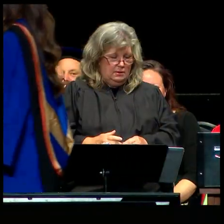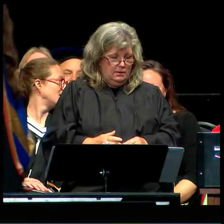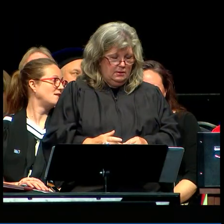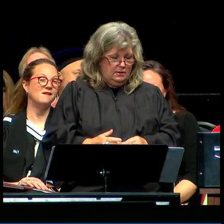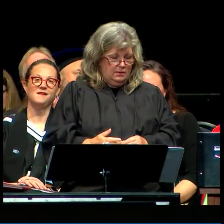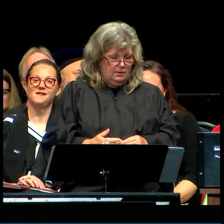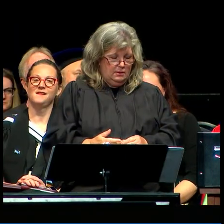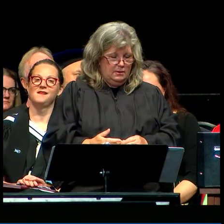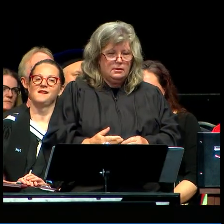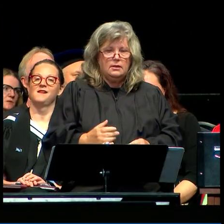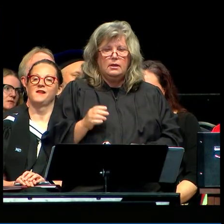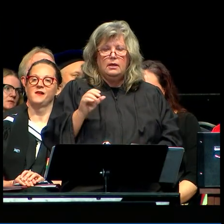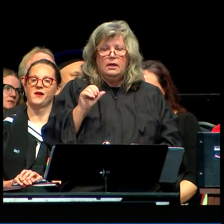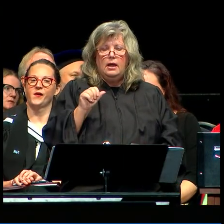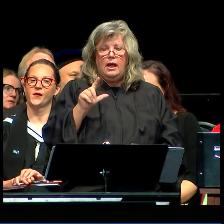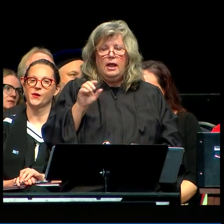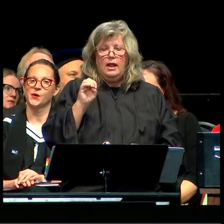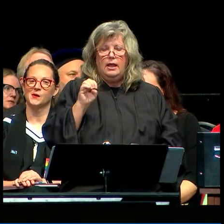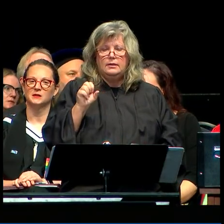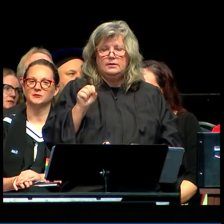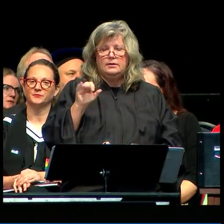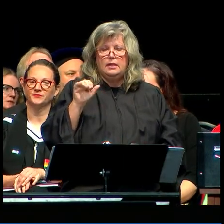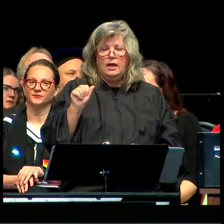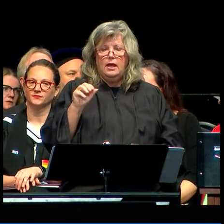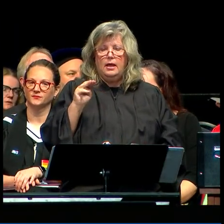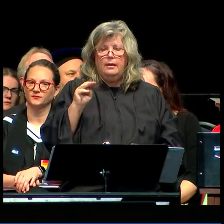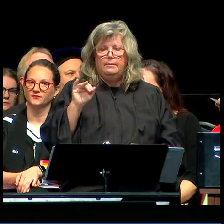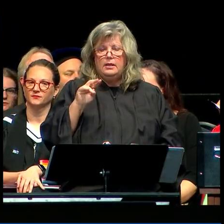Alessia Mizzoni, with distinction.